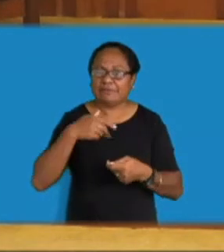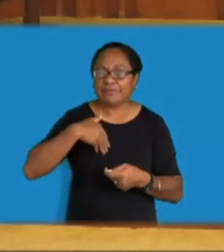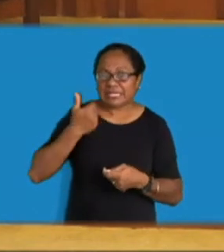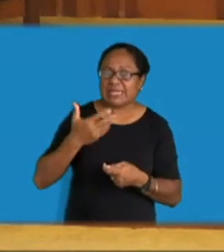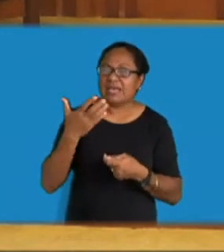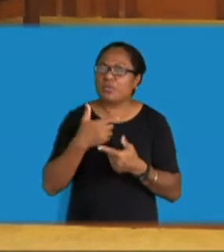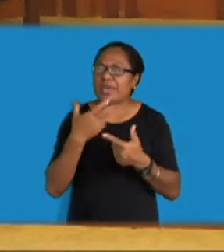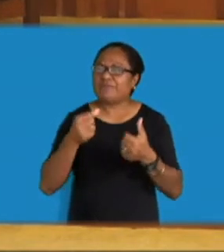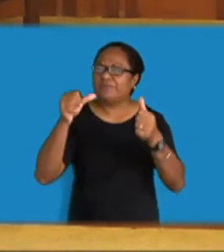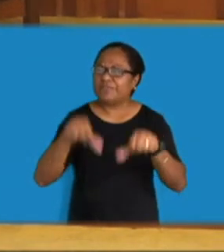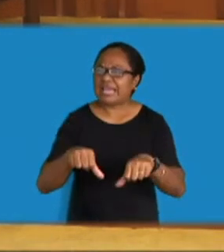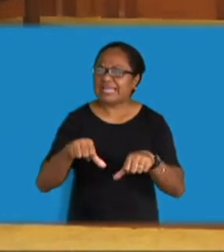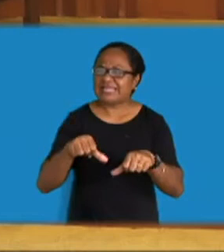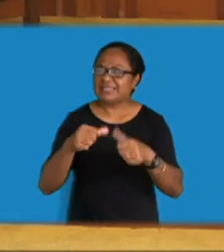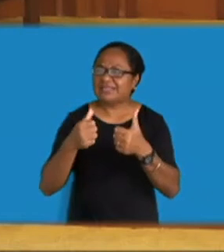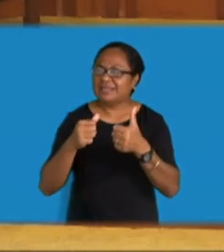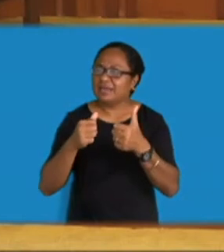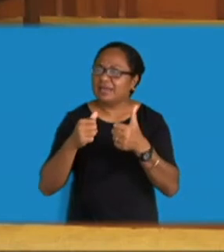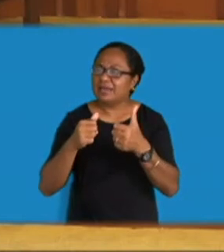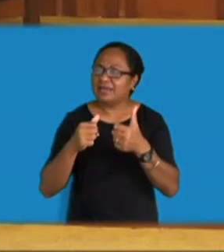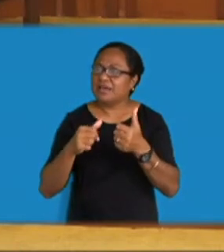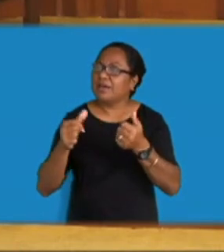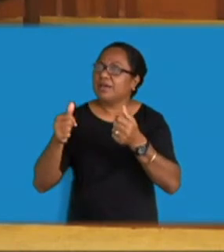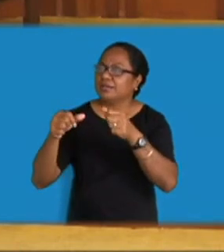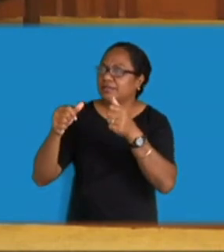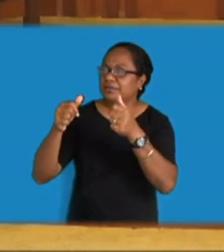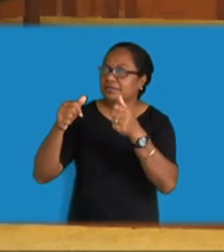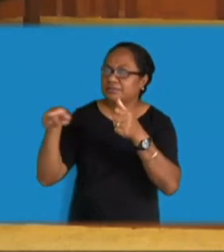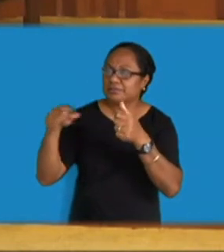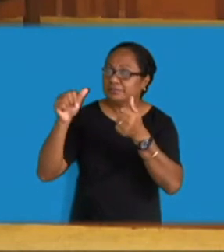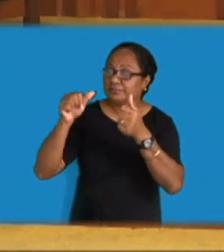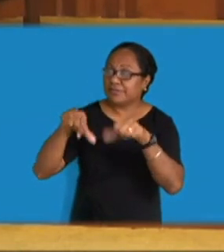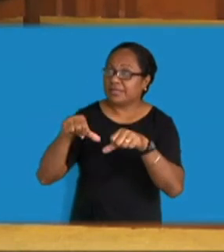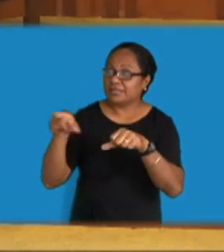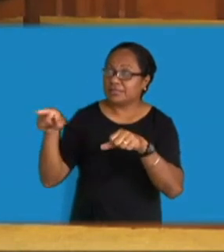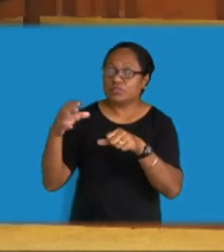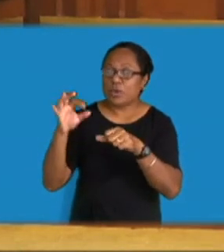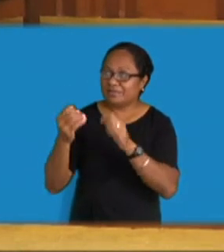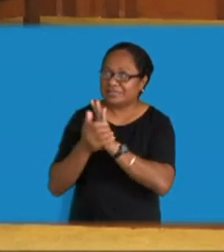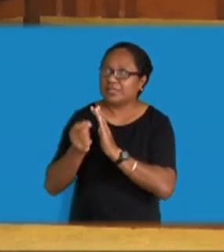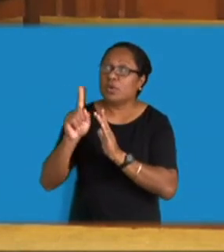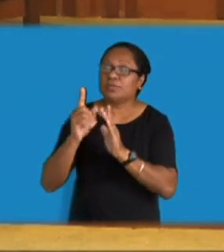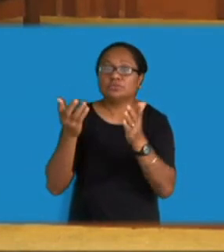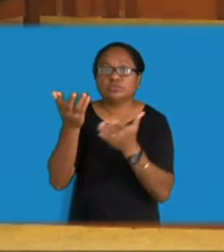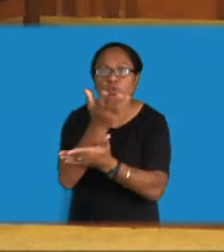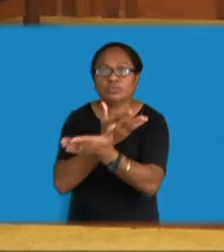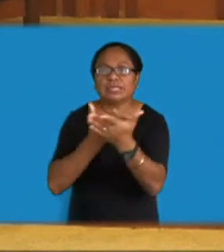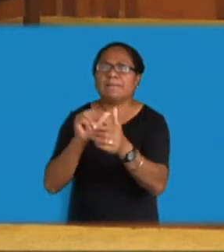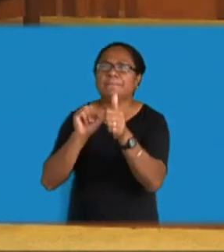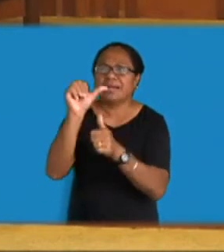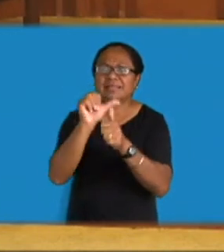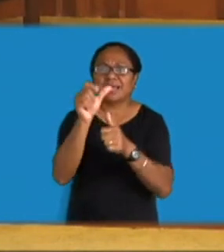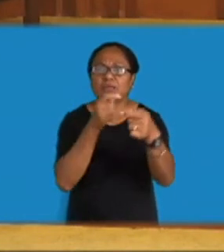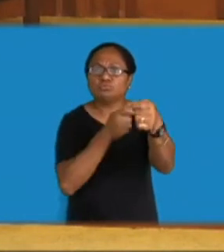capacity within the ministry and within the government to actually negotiate a much better trade